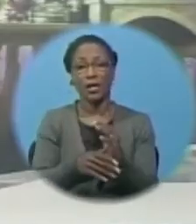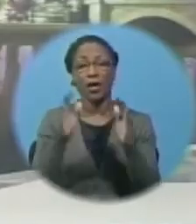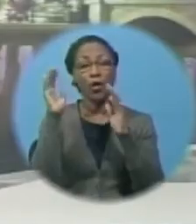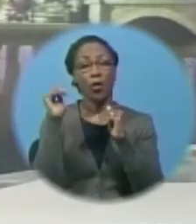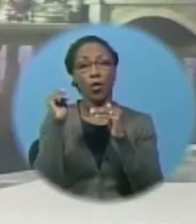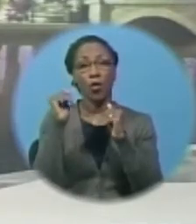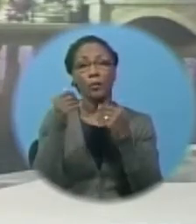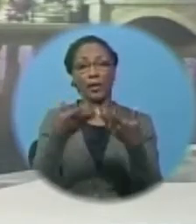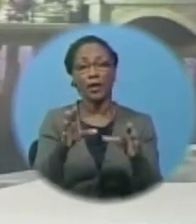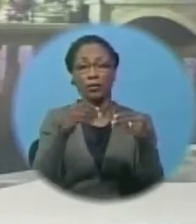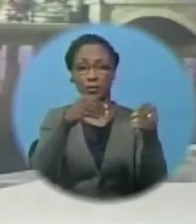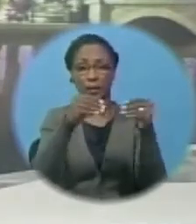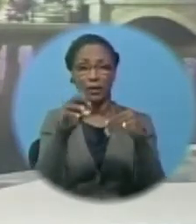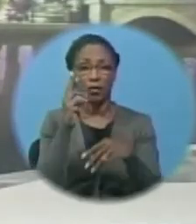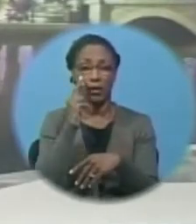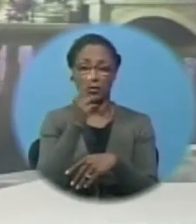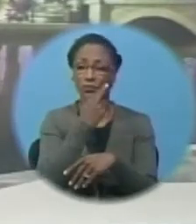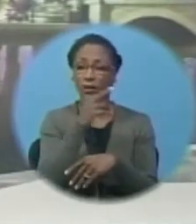hotels, and attractions.